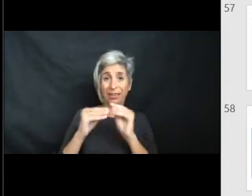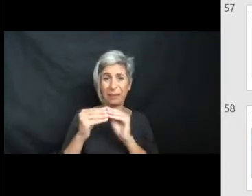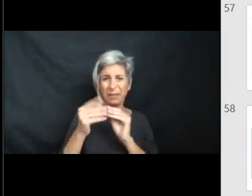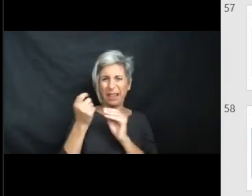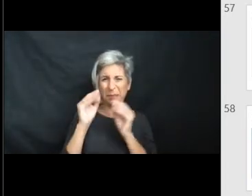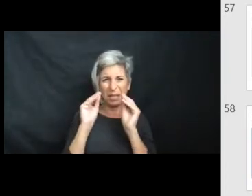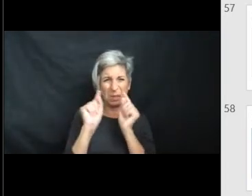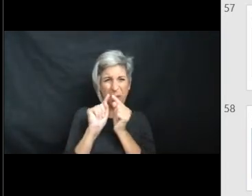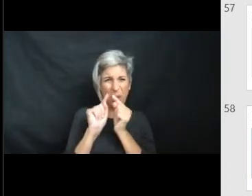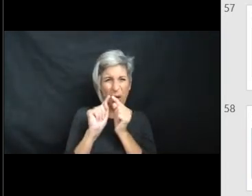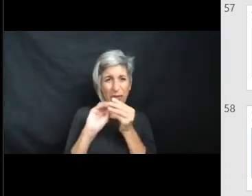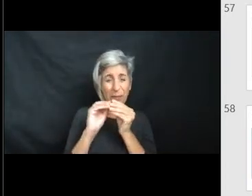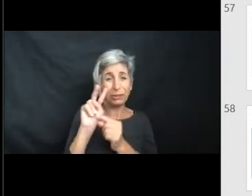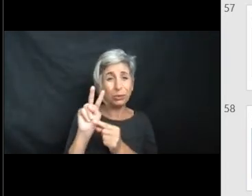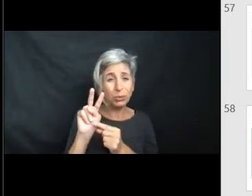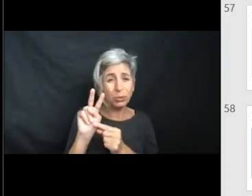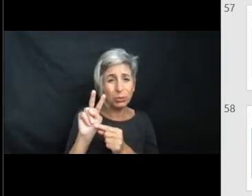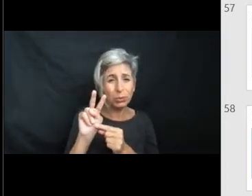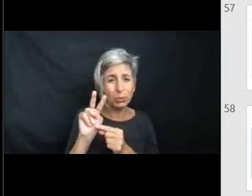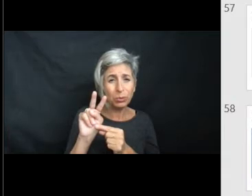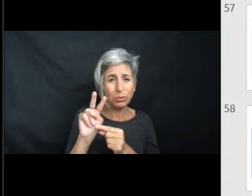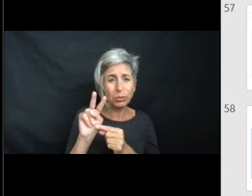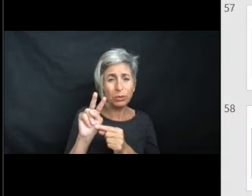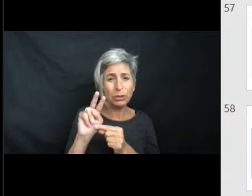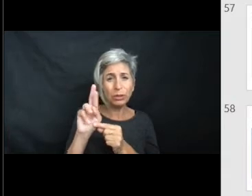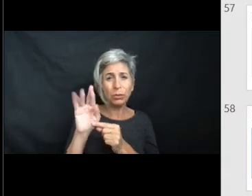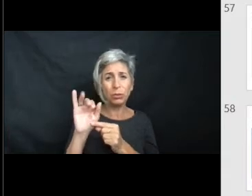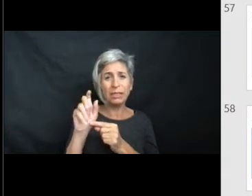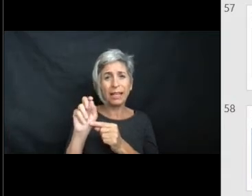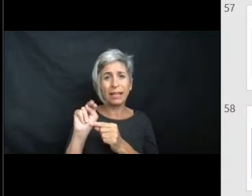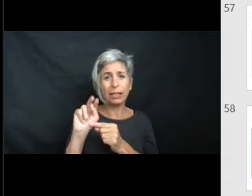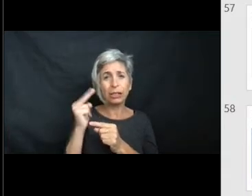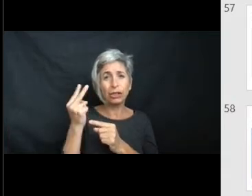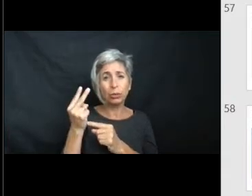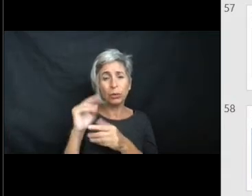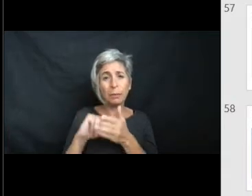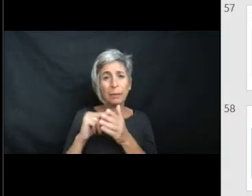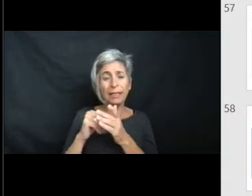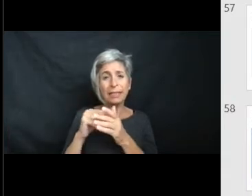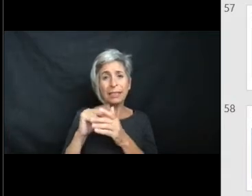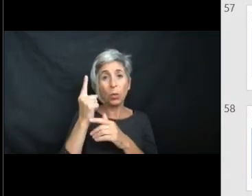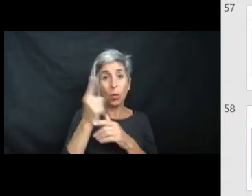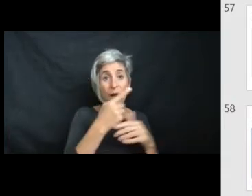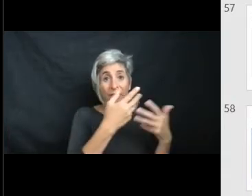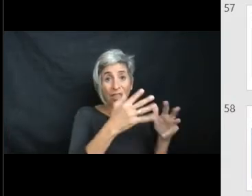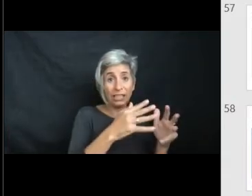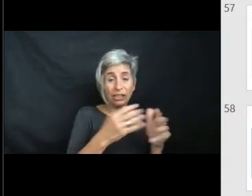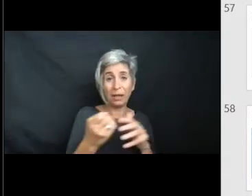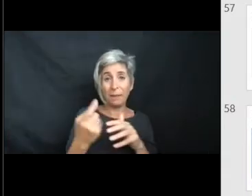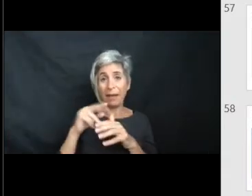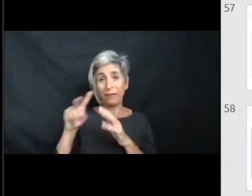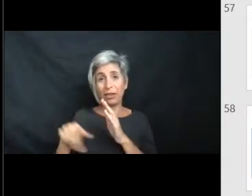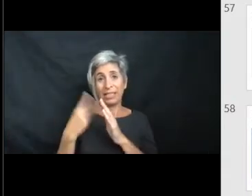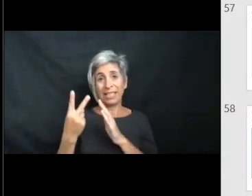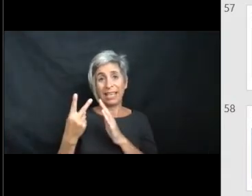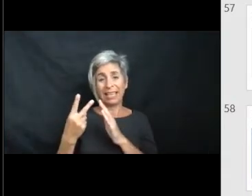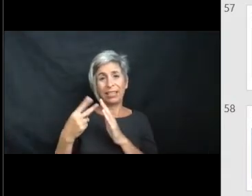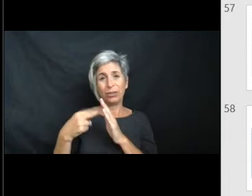that says 2. So this is review cycle 2, which tells me that the drawings have gone through 1 revision and they've come back for the 2nd review